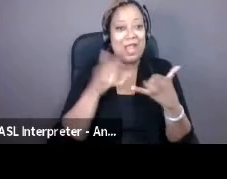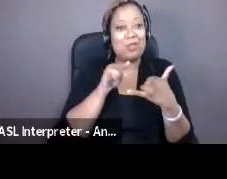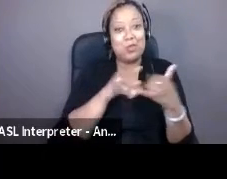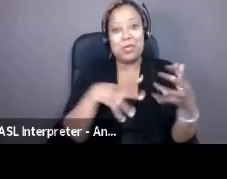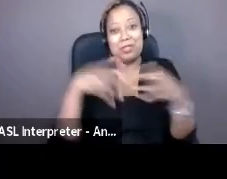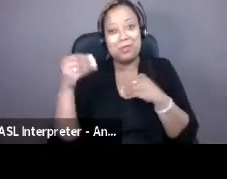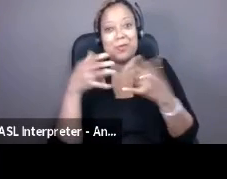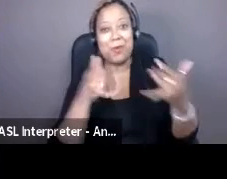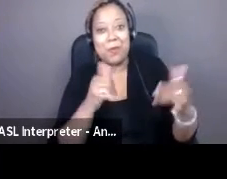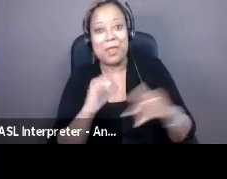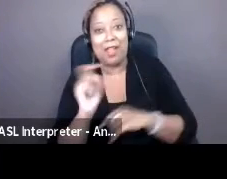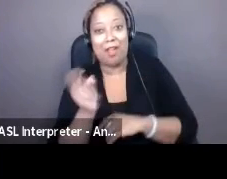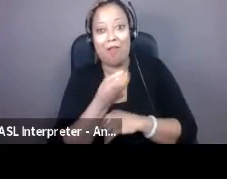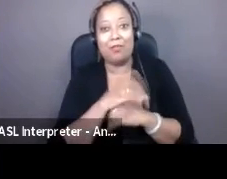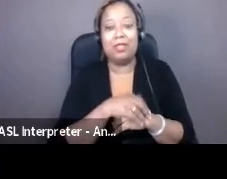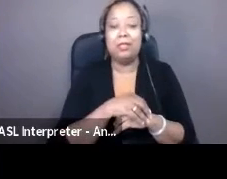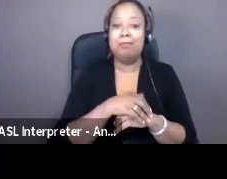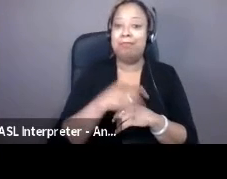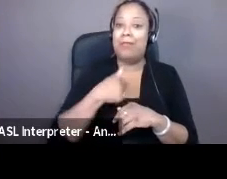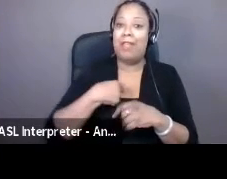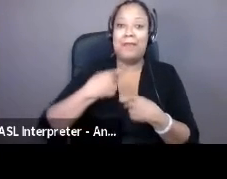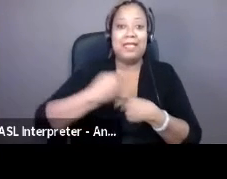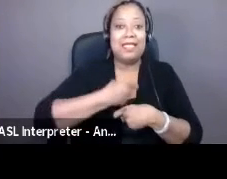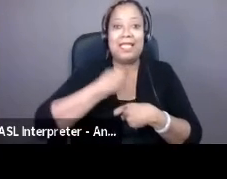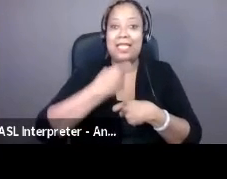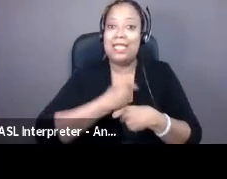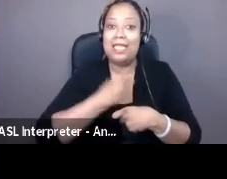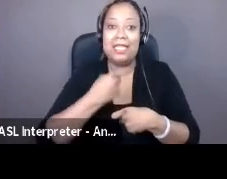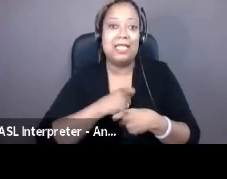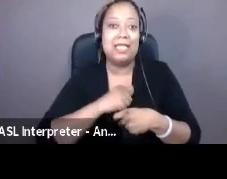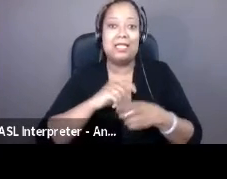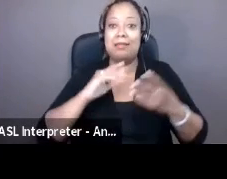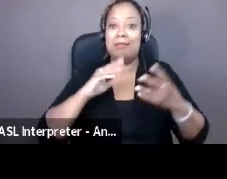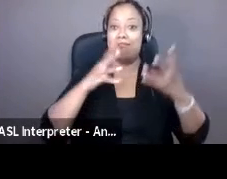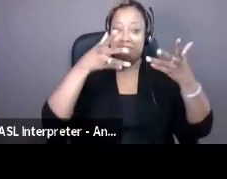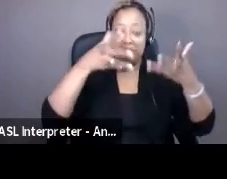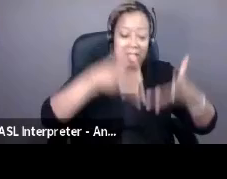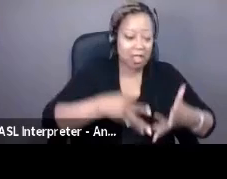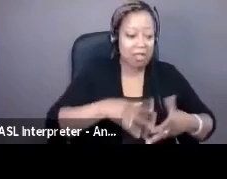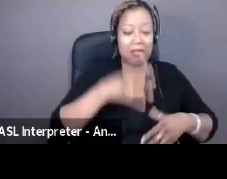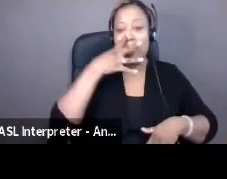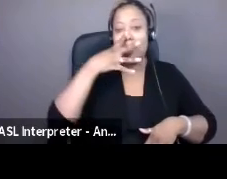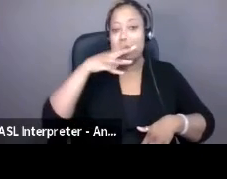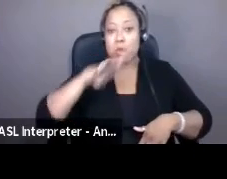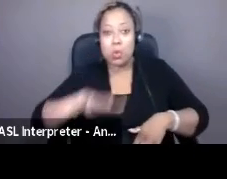golf. I've been teased, I've been left out, I've been called names, I've been picked